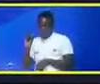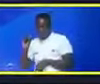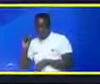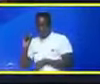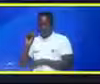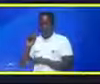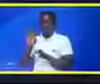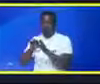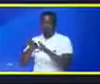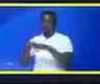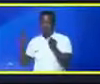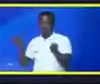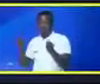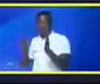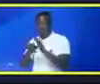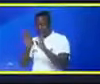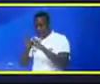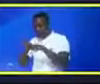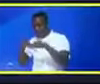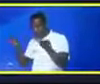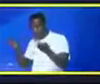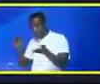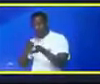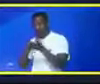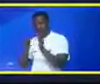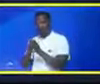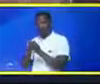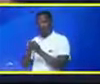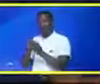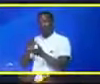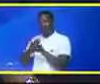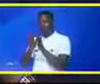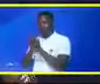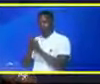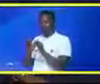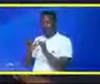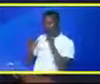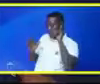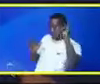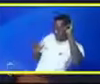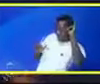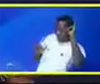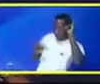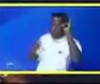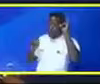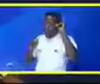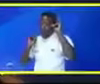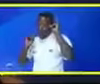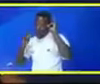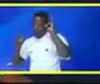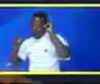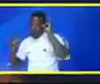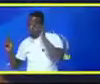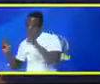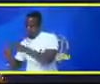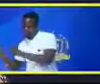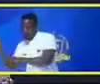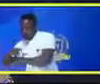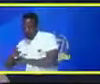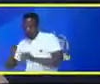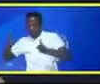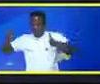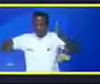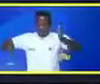opens, and when that door opens, today immediately becomes yesterday. Are we together now? Yesterday